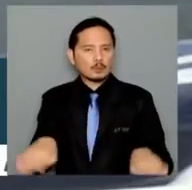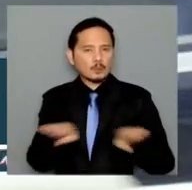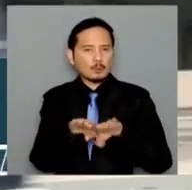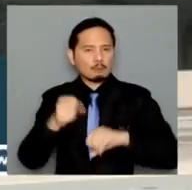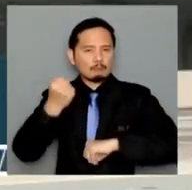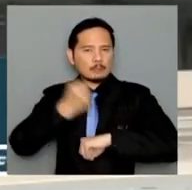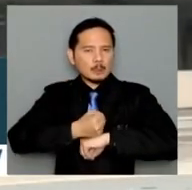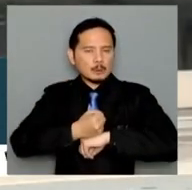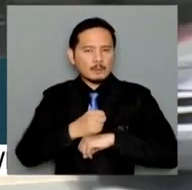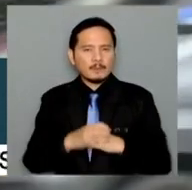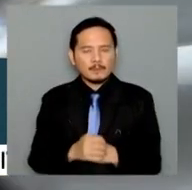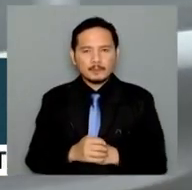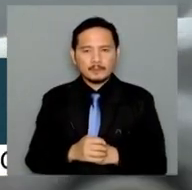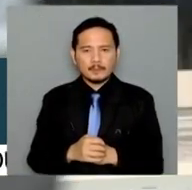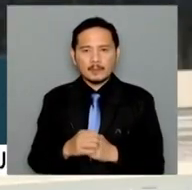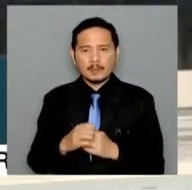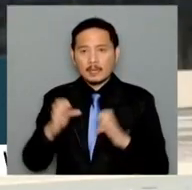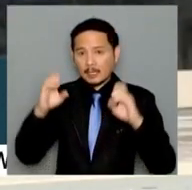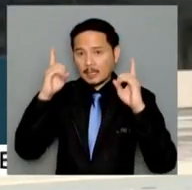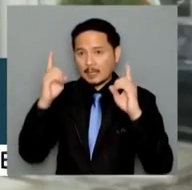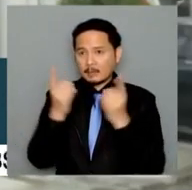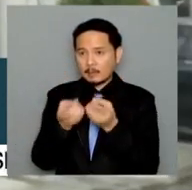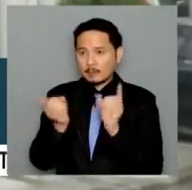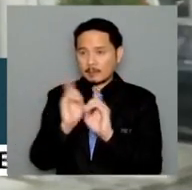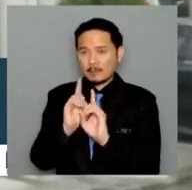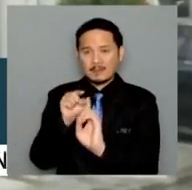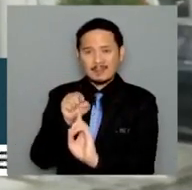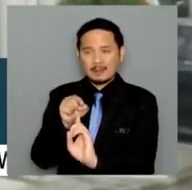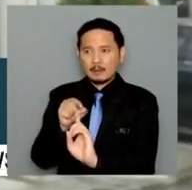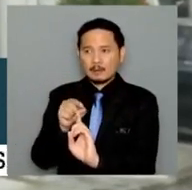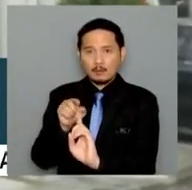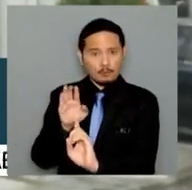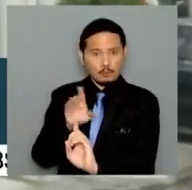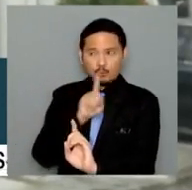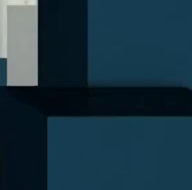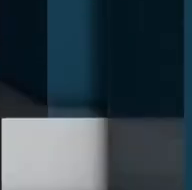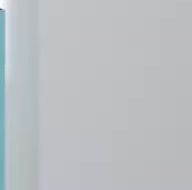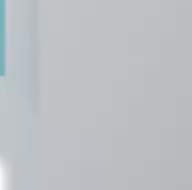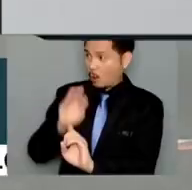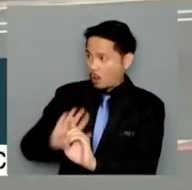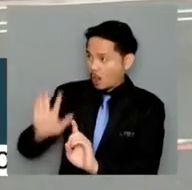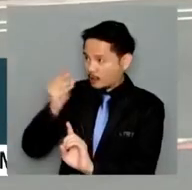said the college did not inform them of their plans to close.